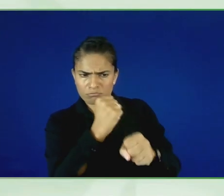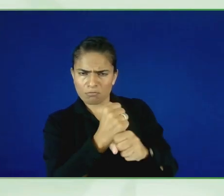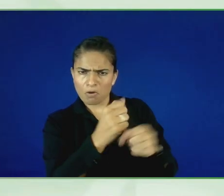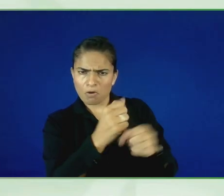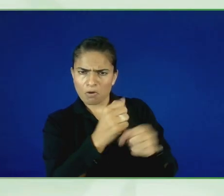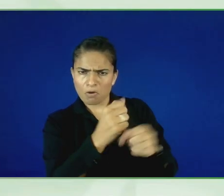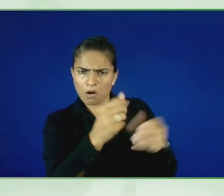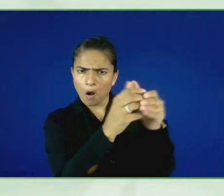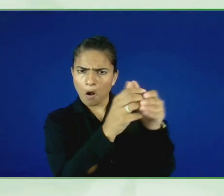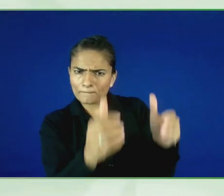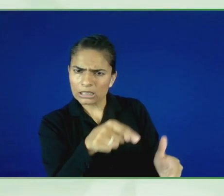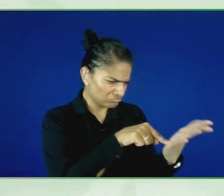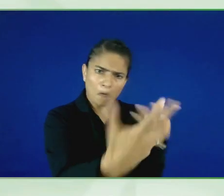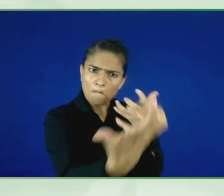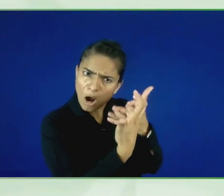impact long-term.